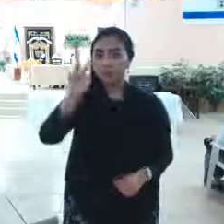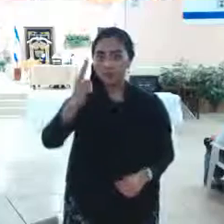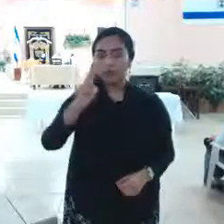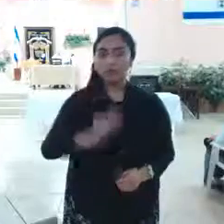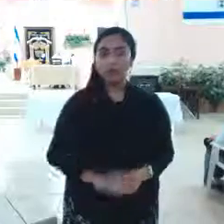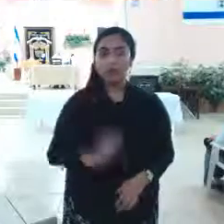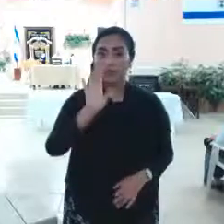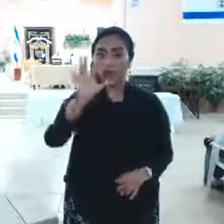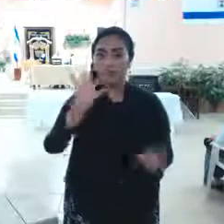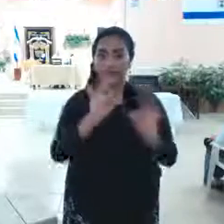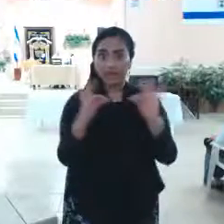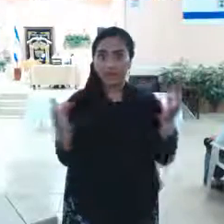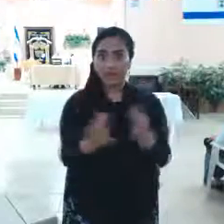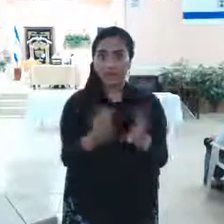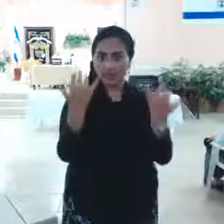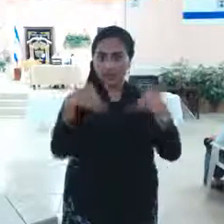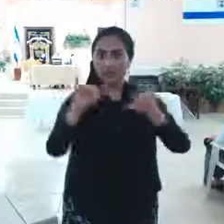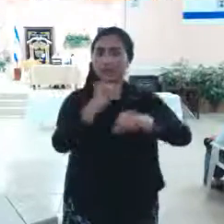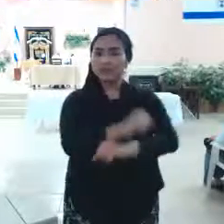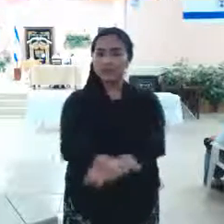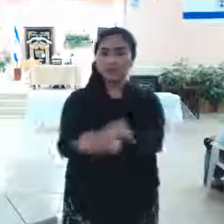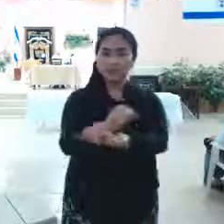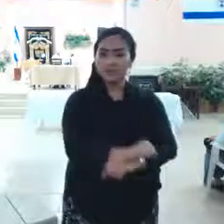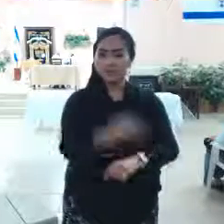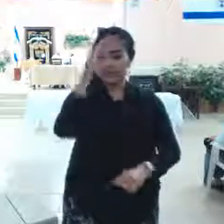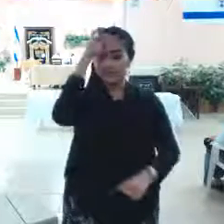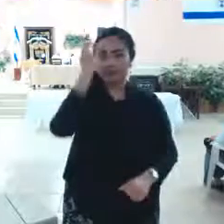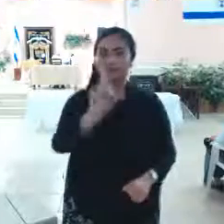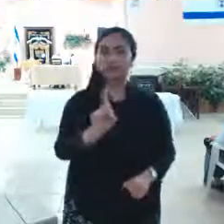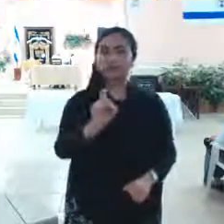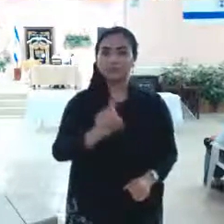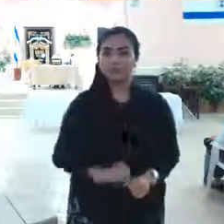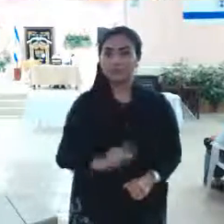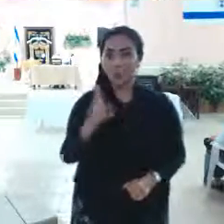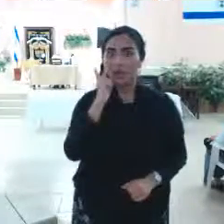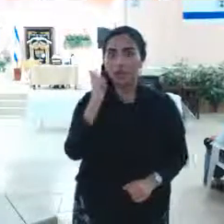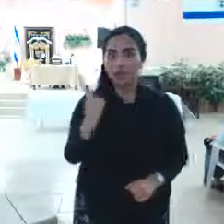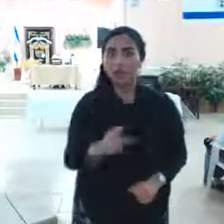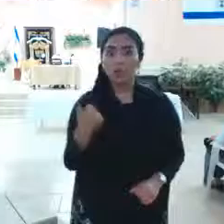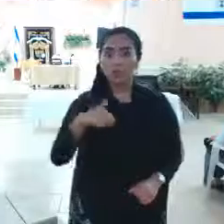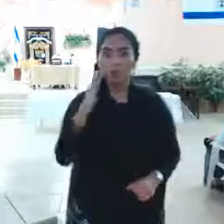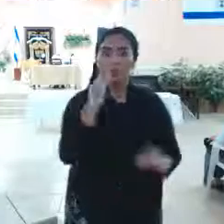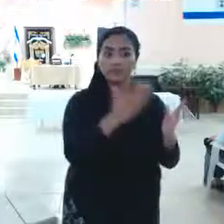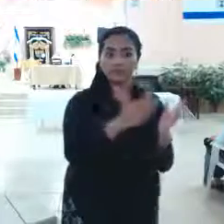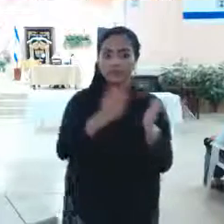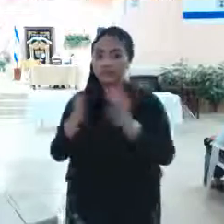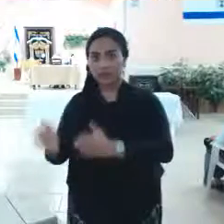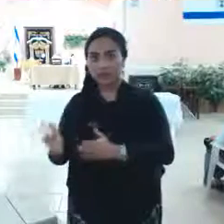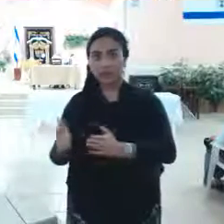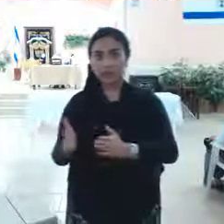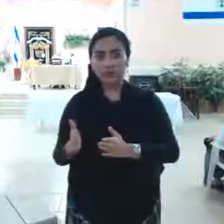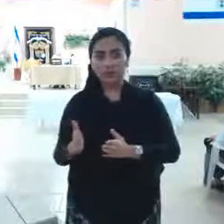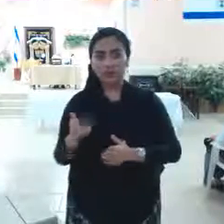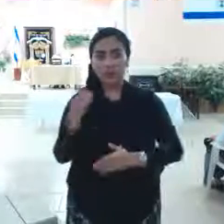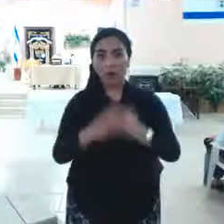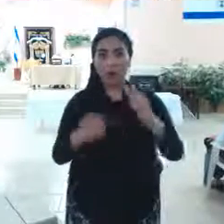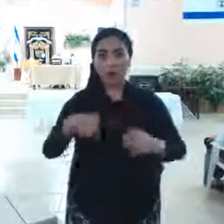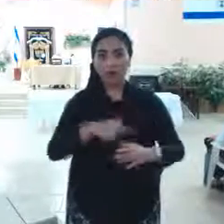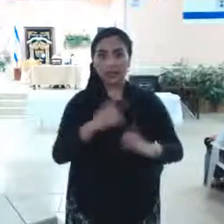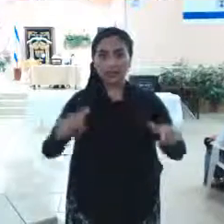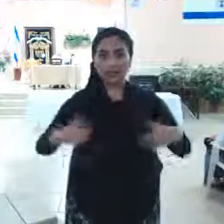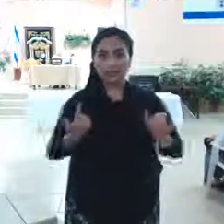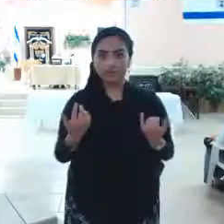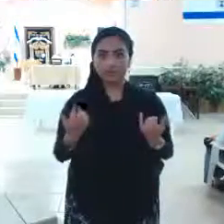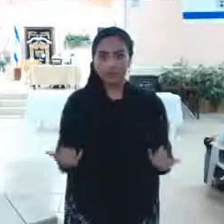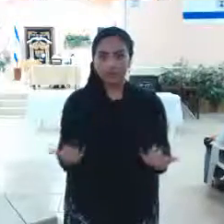take a Pesach? 2. Your family, they're still captive by Satan. Look, let's take that to